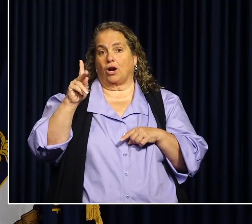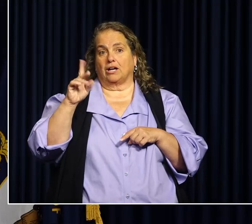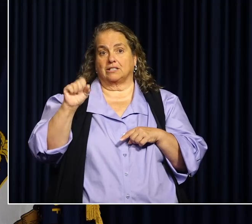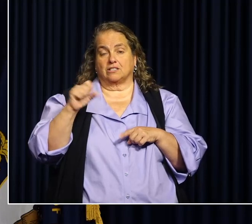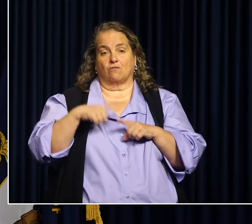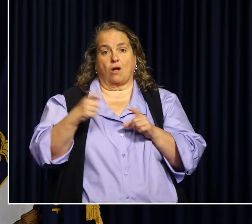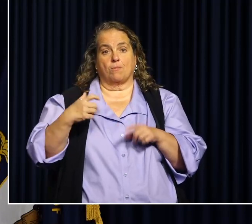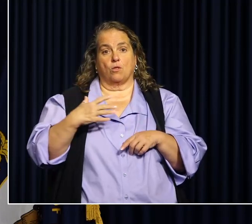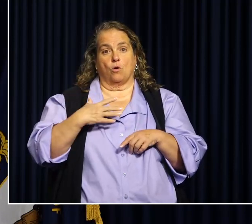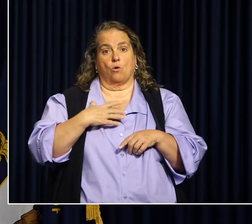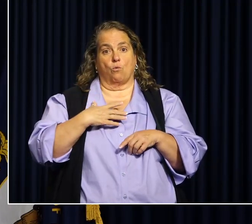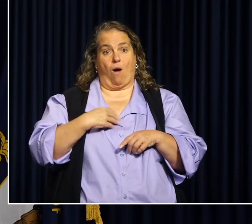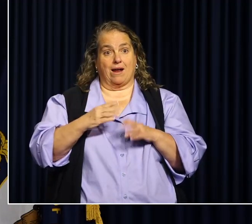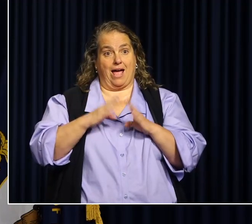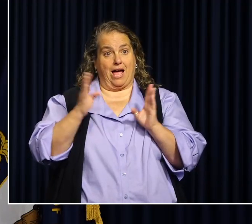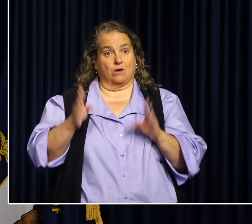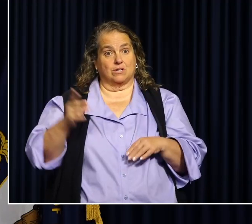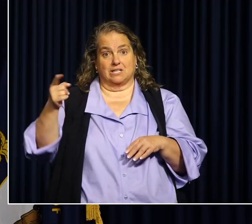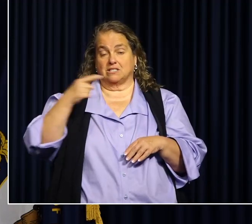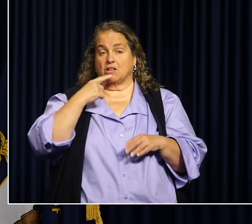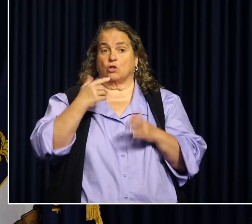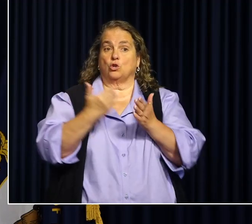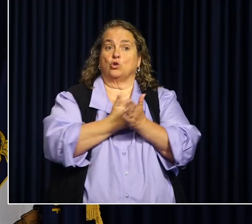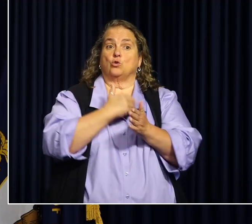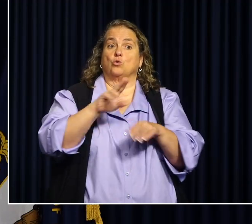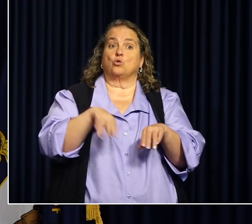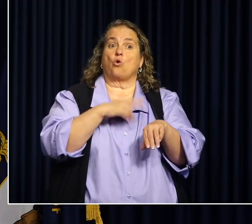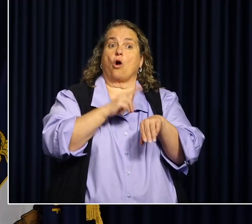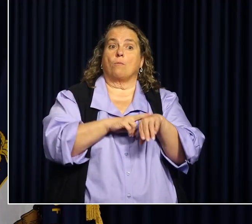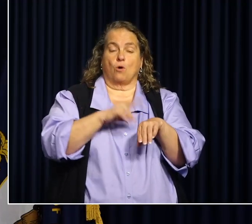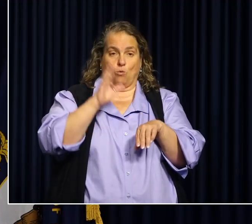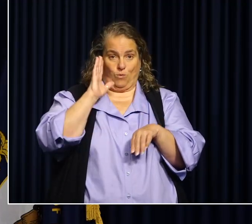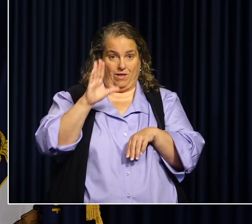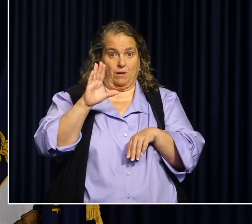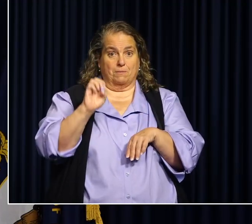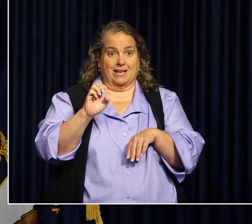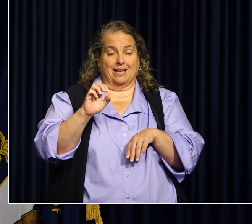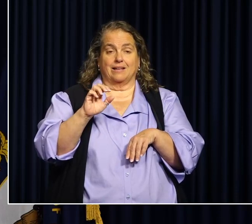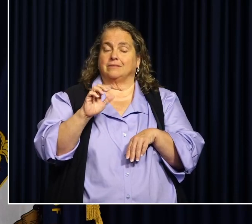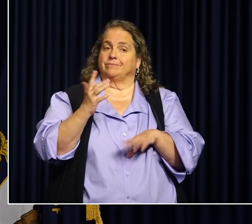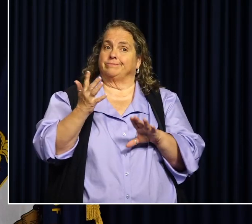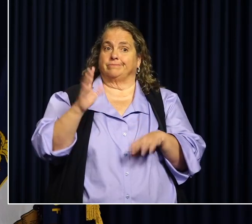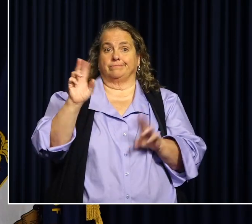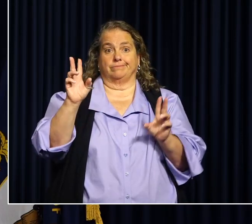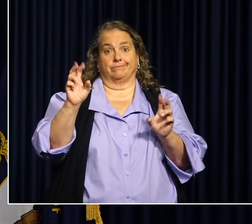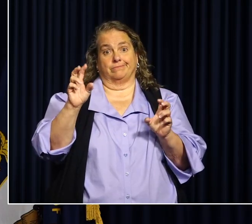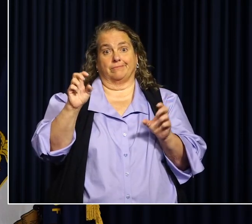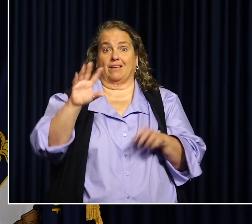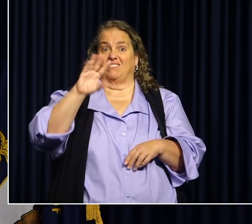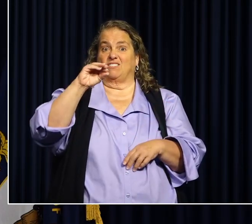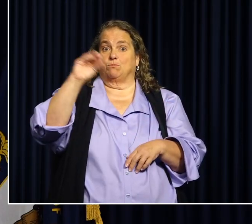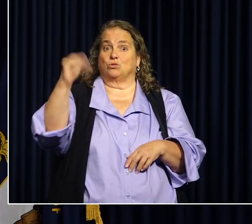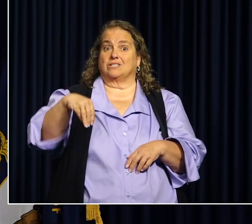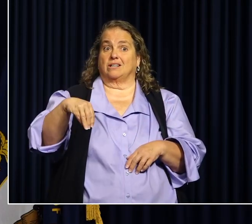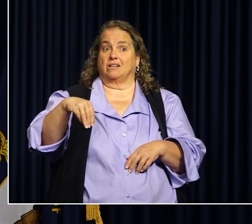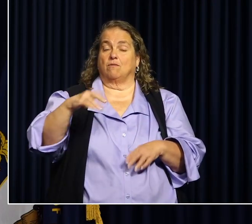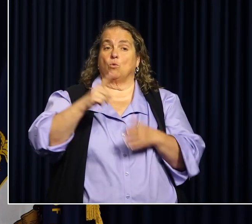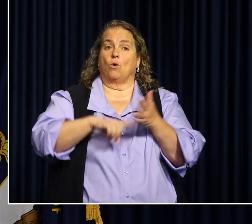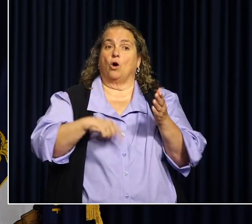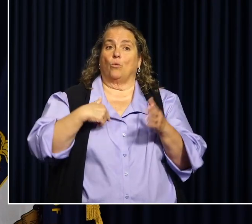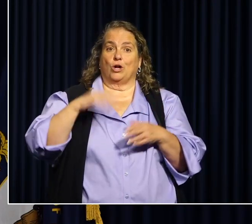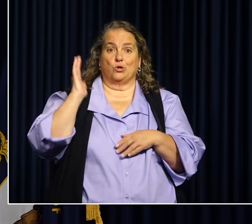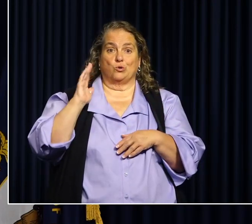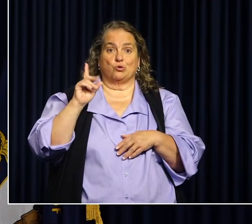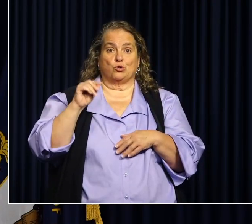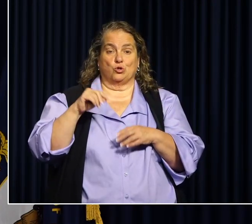said the new normal, when you reach all the way to new normal, is probably going to be at best 50% of what we used to do and the contacts